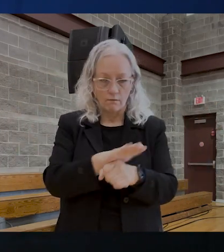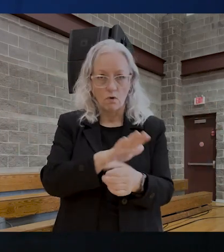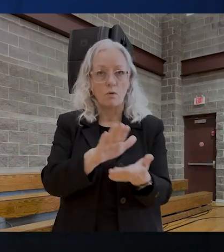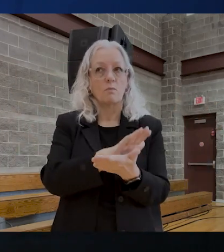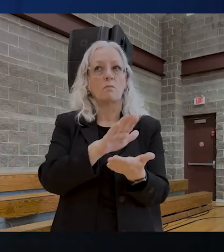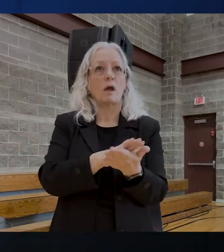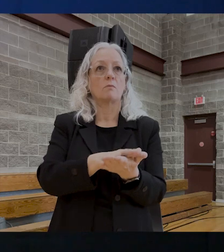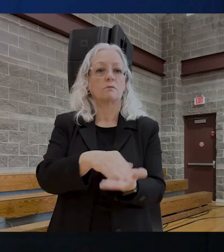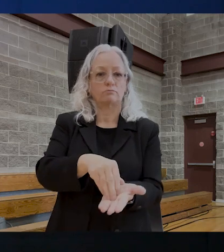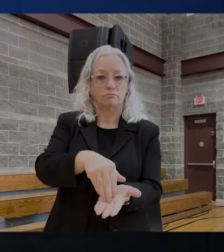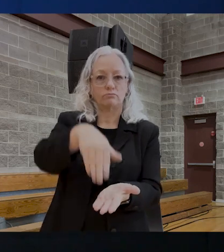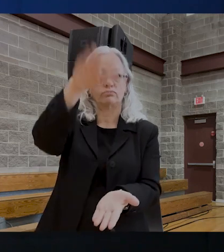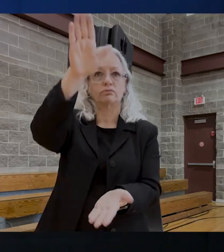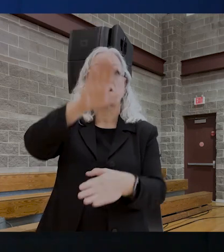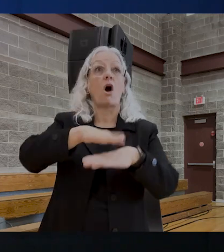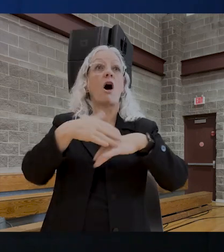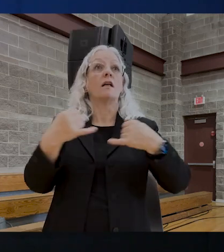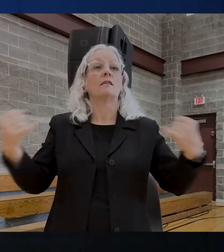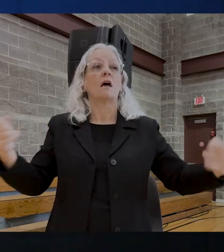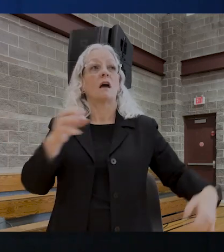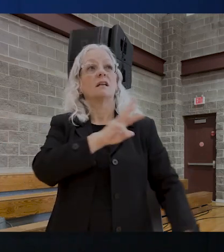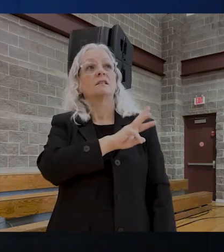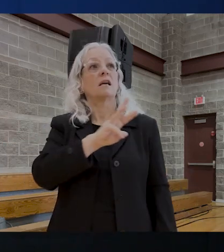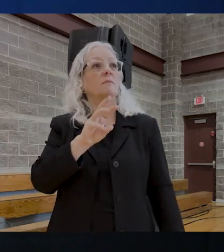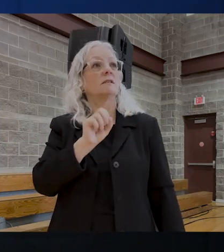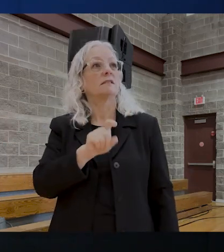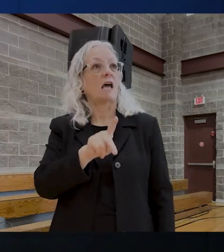available online at